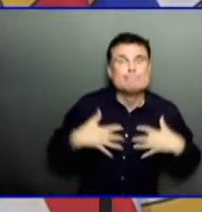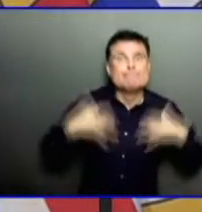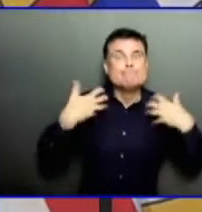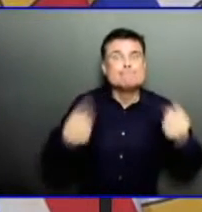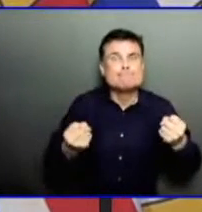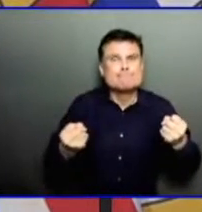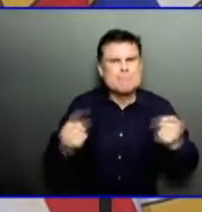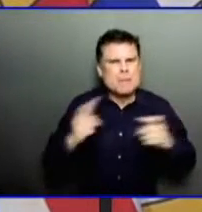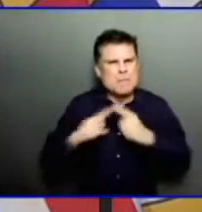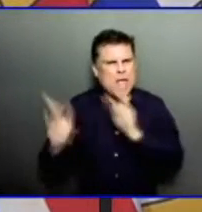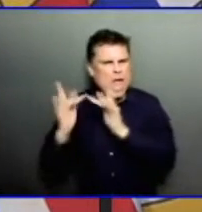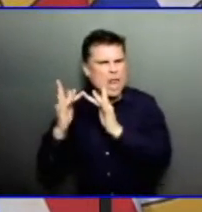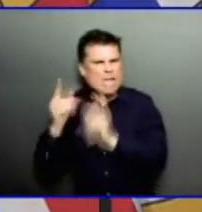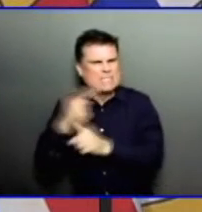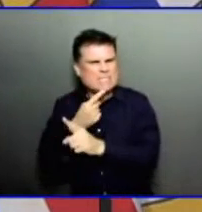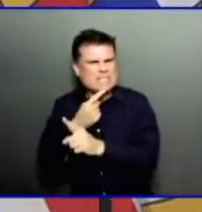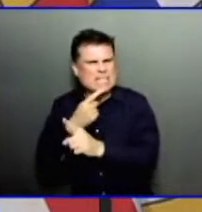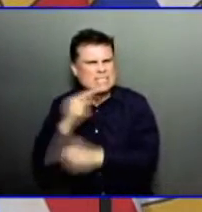36,094.